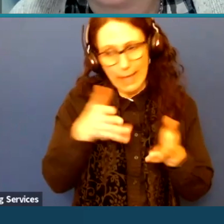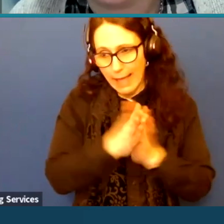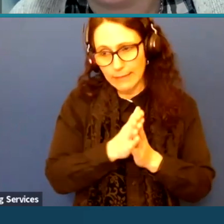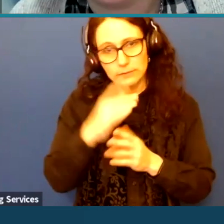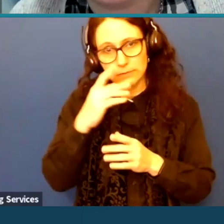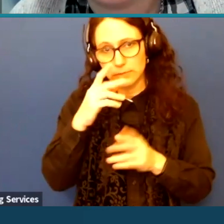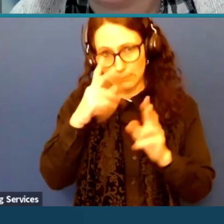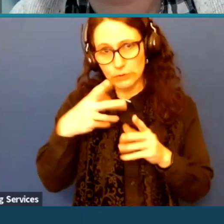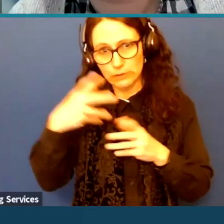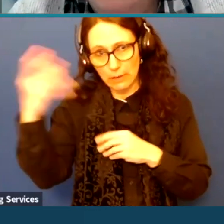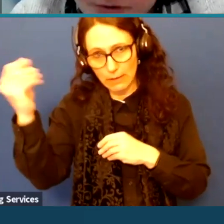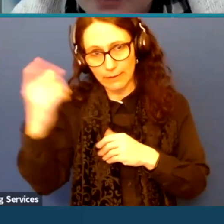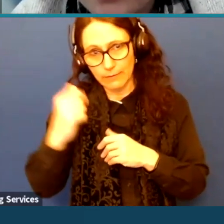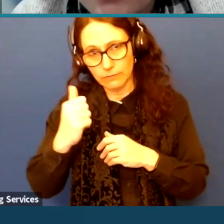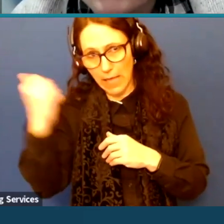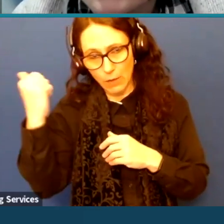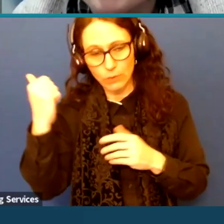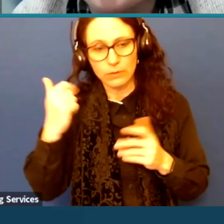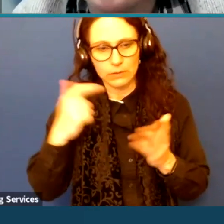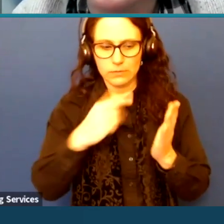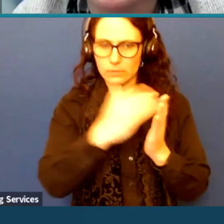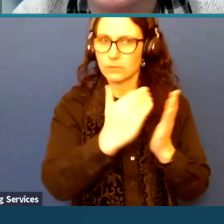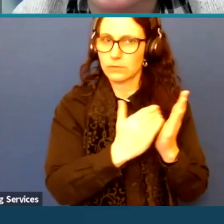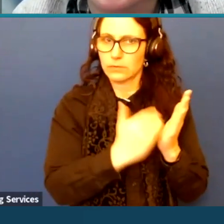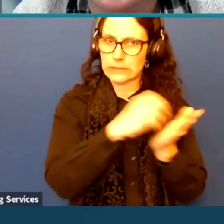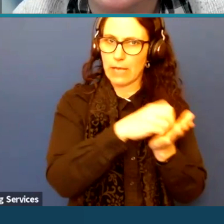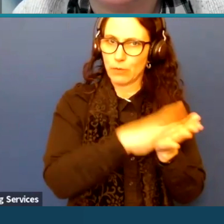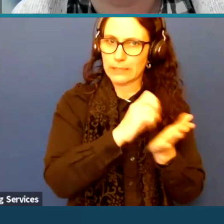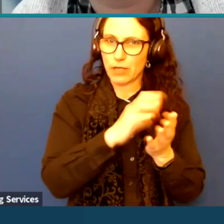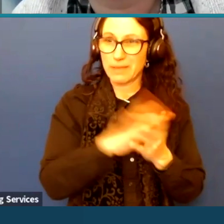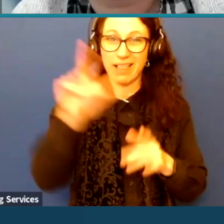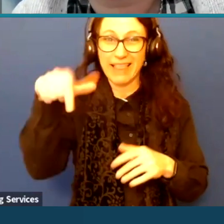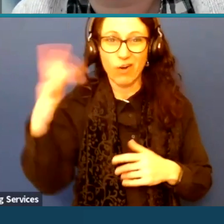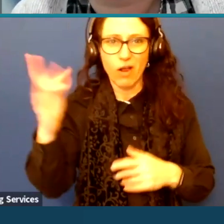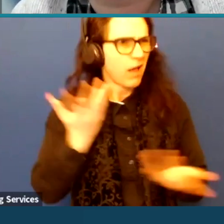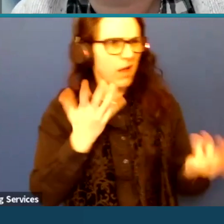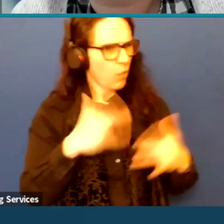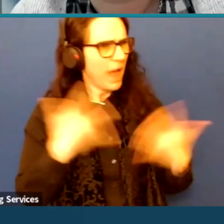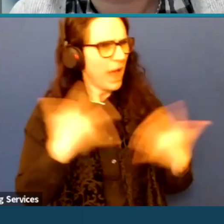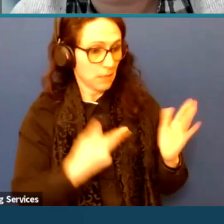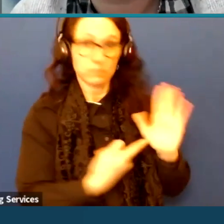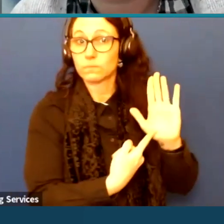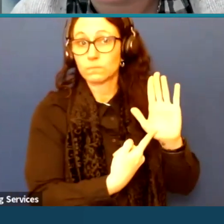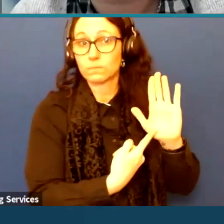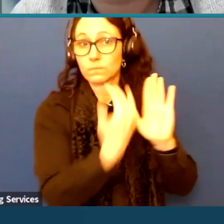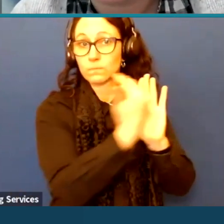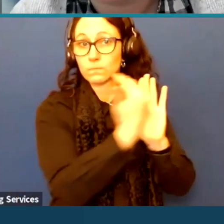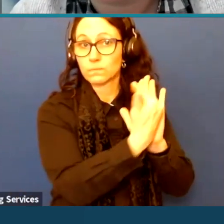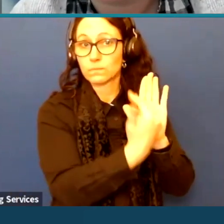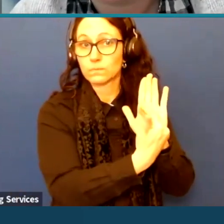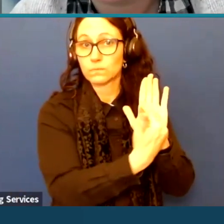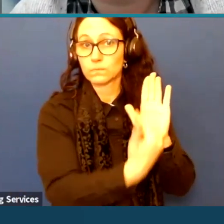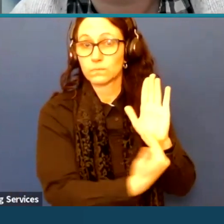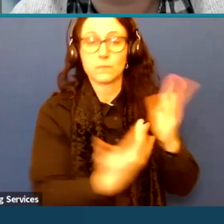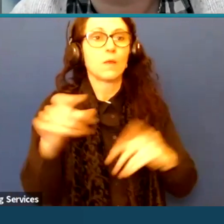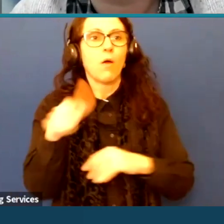why the animal was removed. That can be very helpful to have those reporting policies in place. And then the only other thing I would